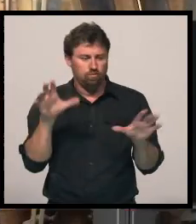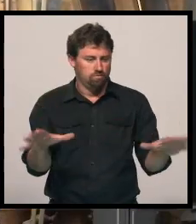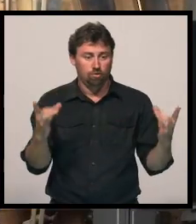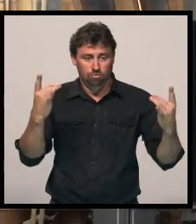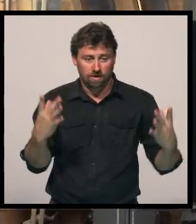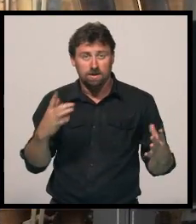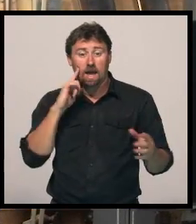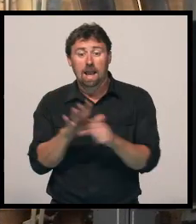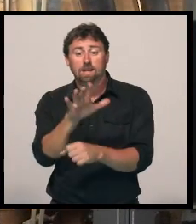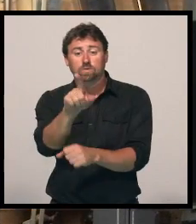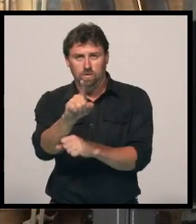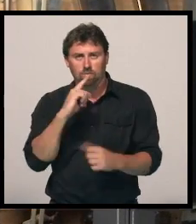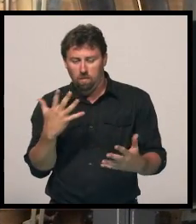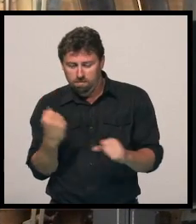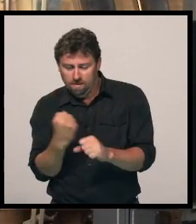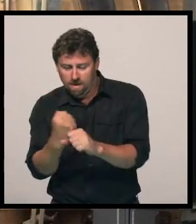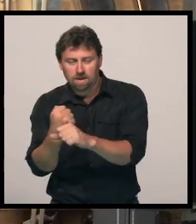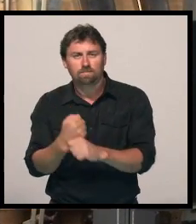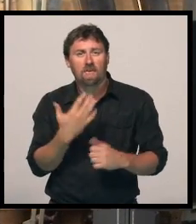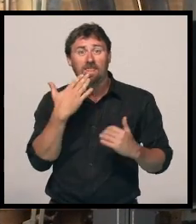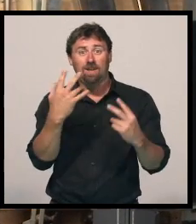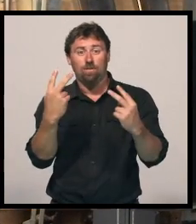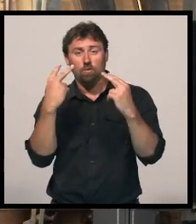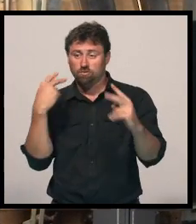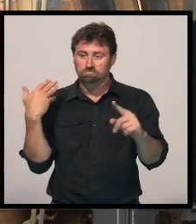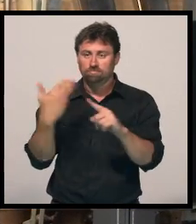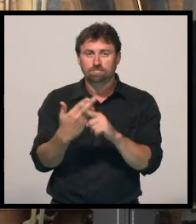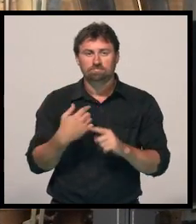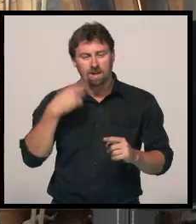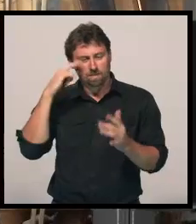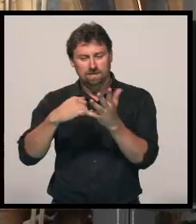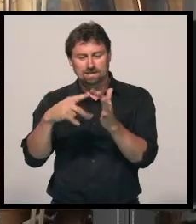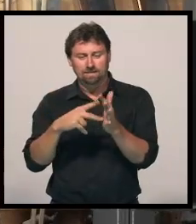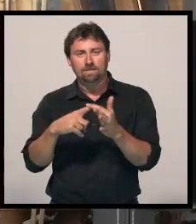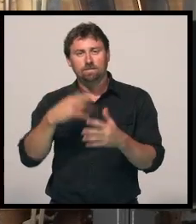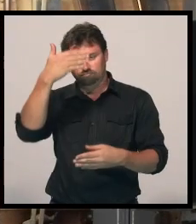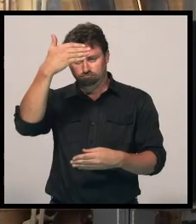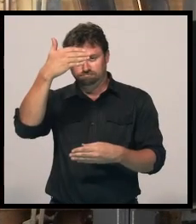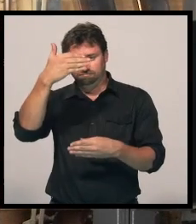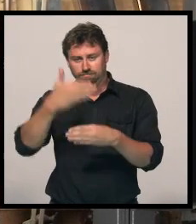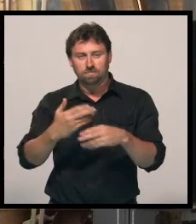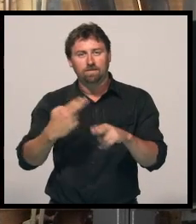So next week we'll do some more on them. Thank you for joining me so far. This is Steve, pulling the shed door down for another